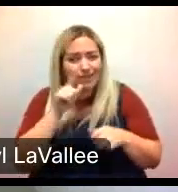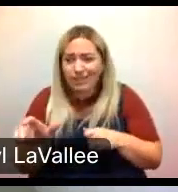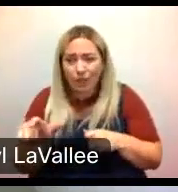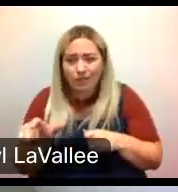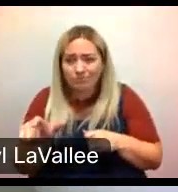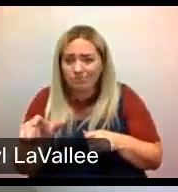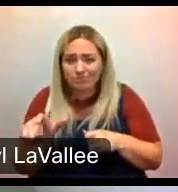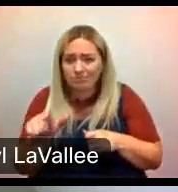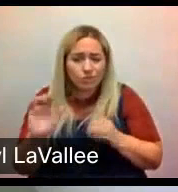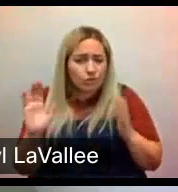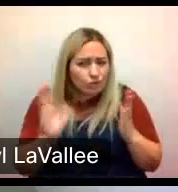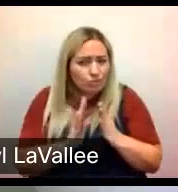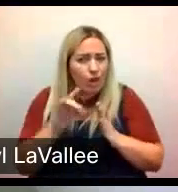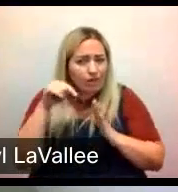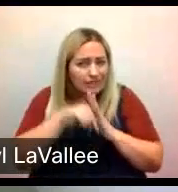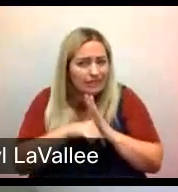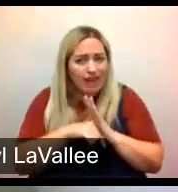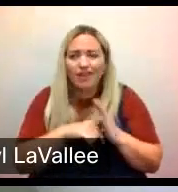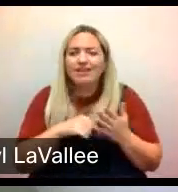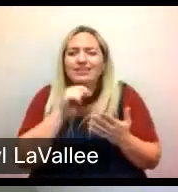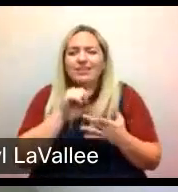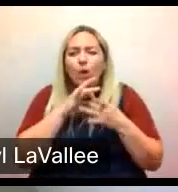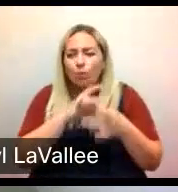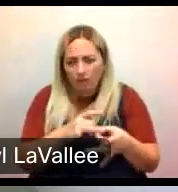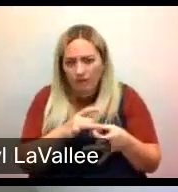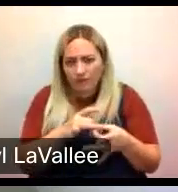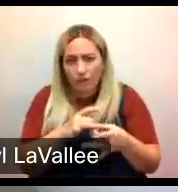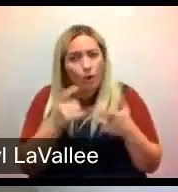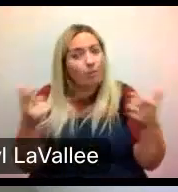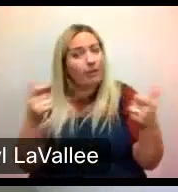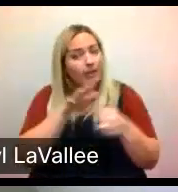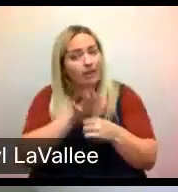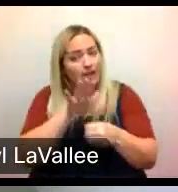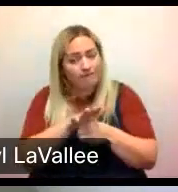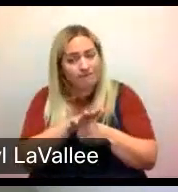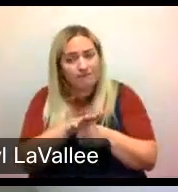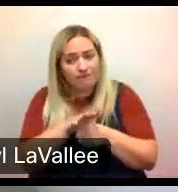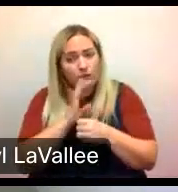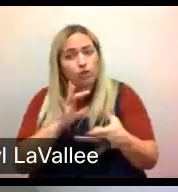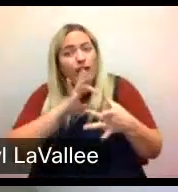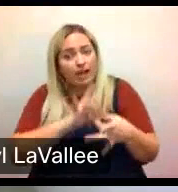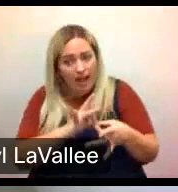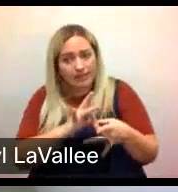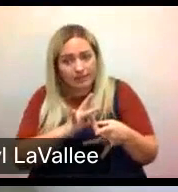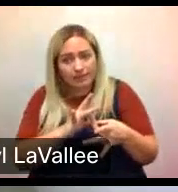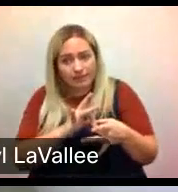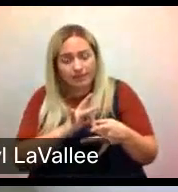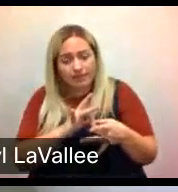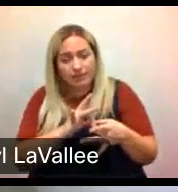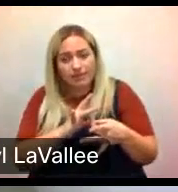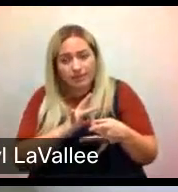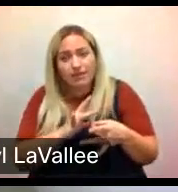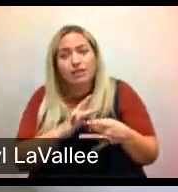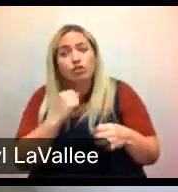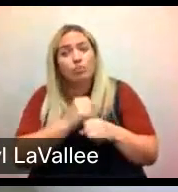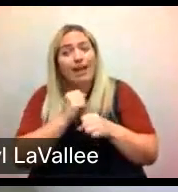too small of a detail. It's not relevant or big enough of a detail to connect to for it to make it into my